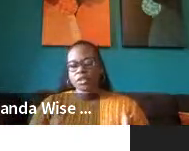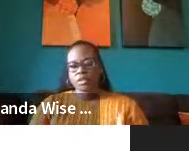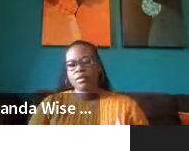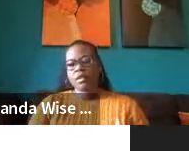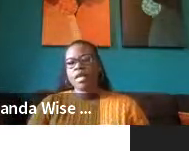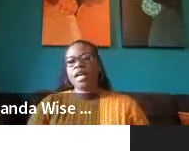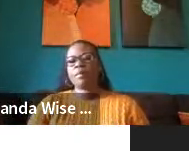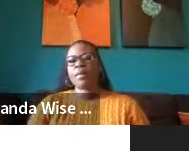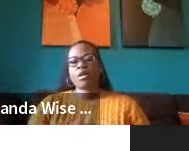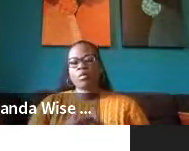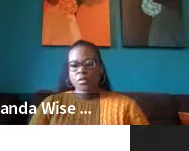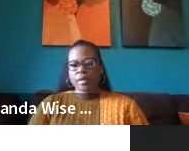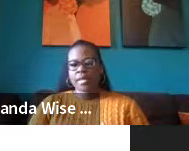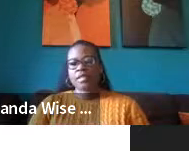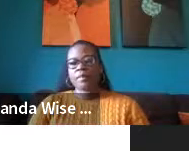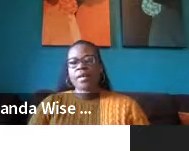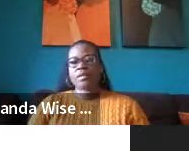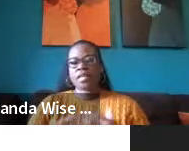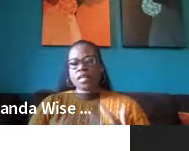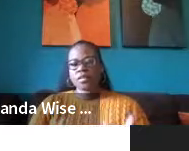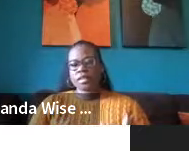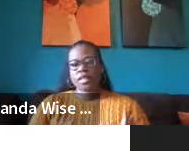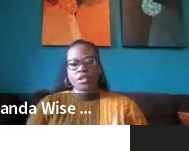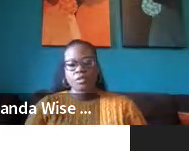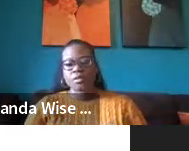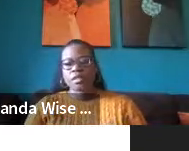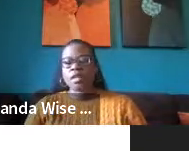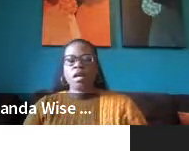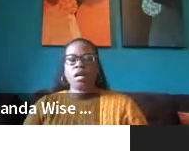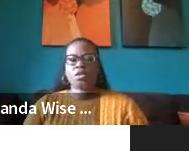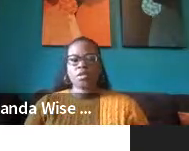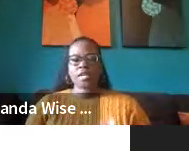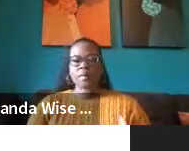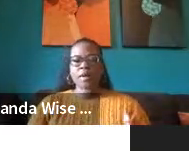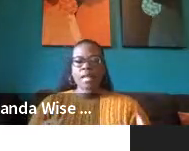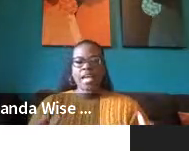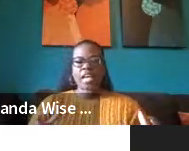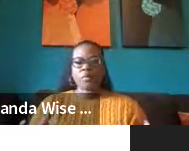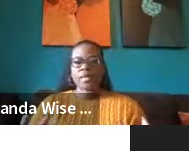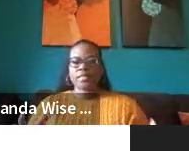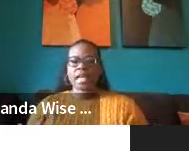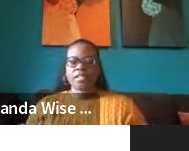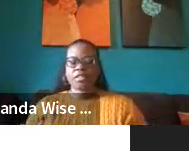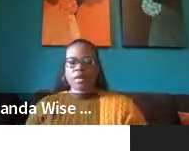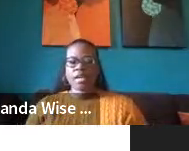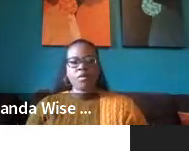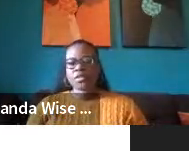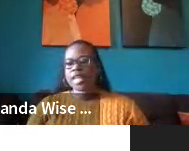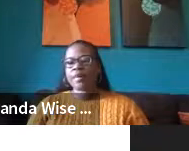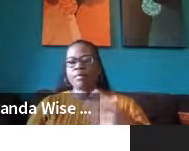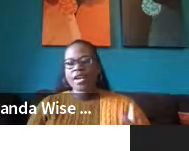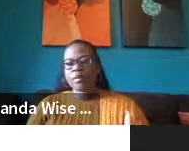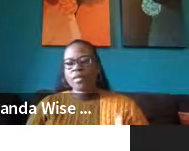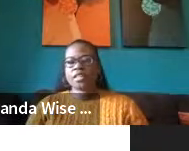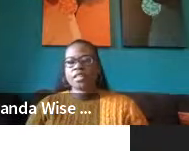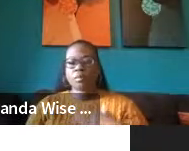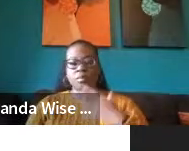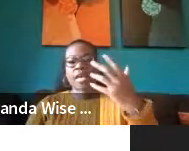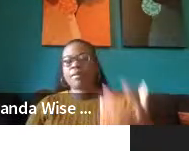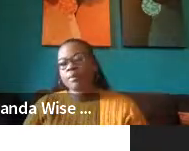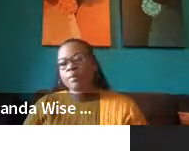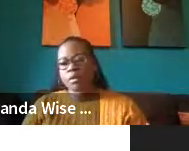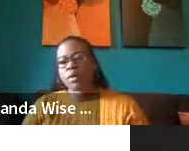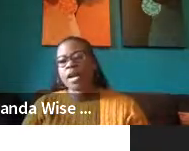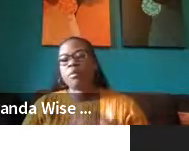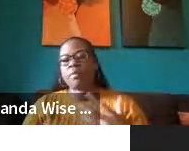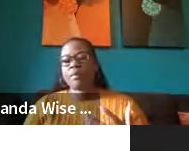very intentional about a WOC Space and about the colors that they choose. Also, you think about Black and Marine Science, right? Of course, it had brown because it's for